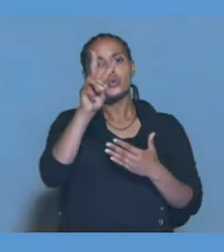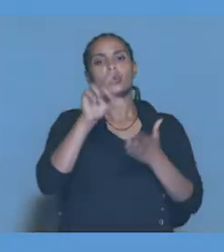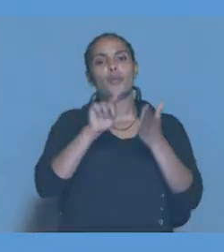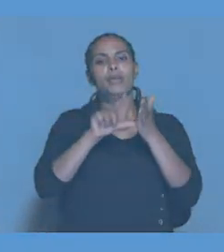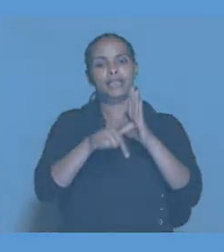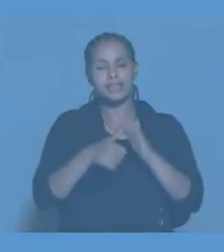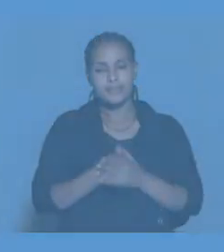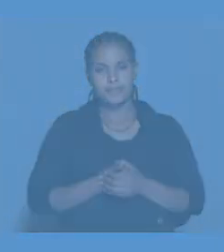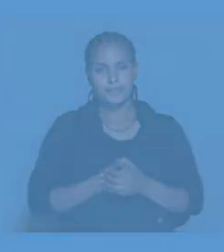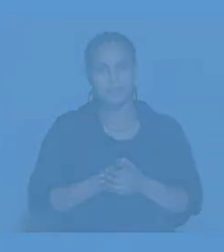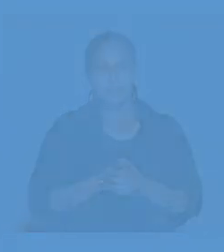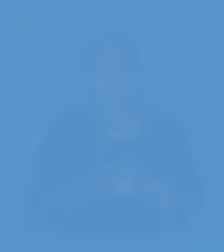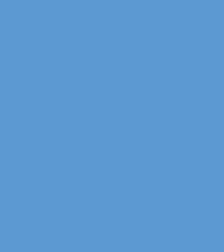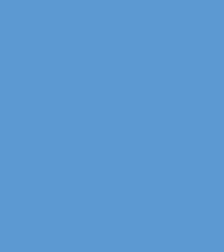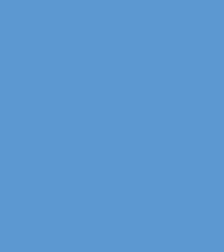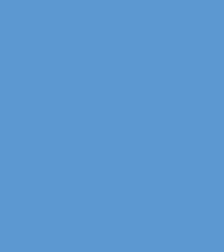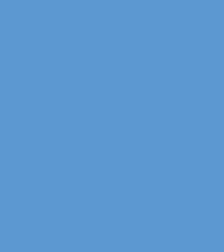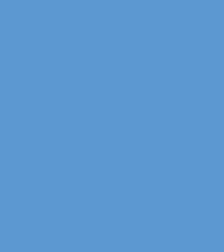2 minutes.